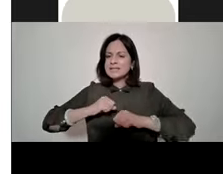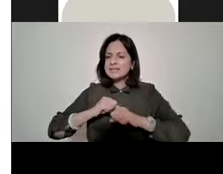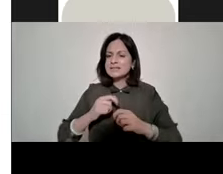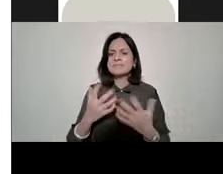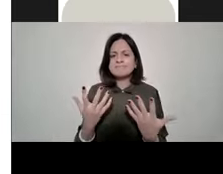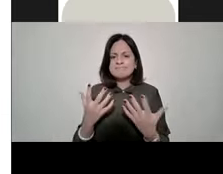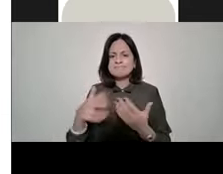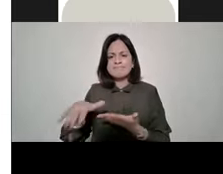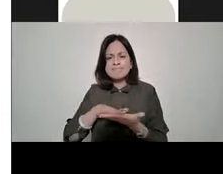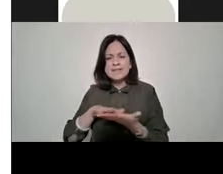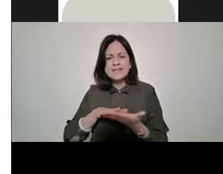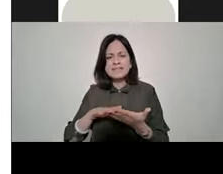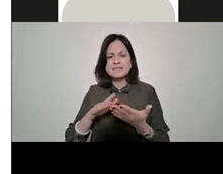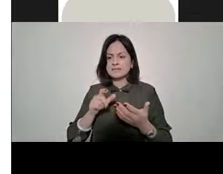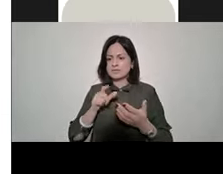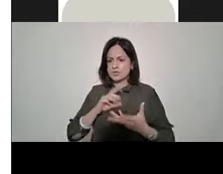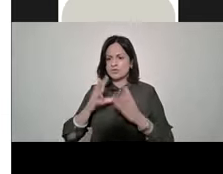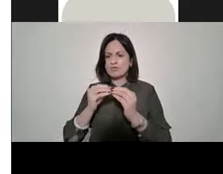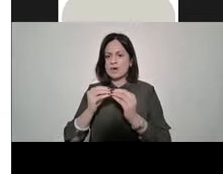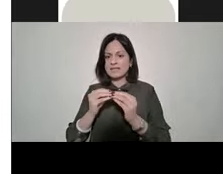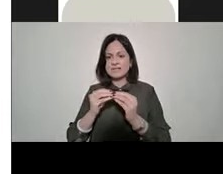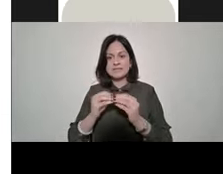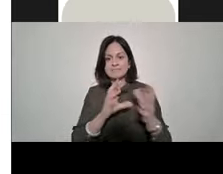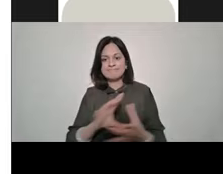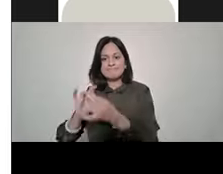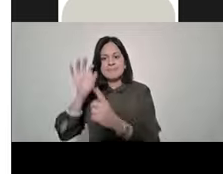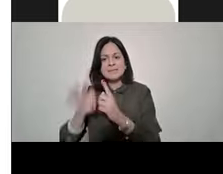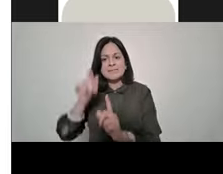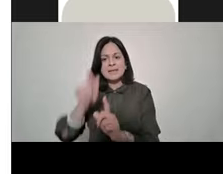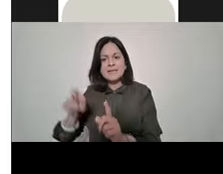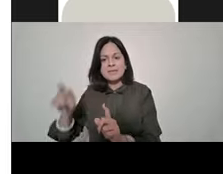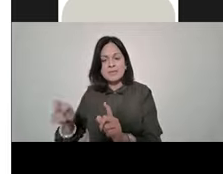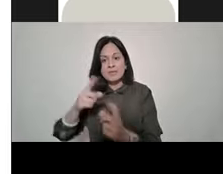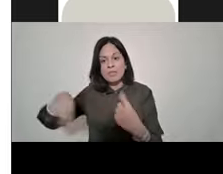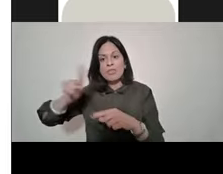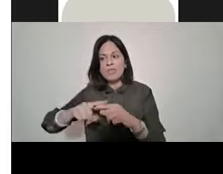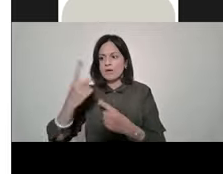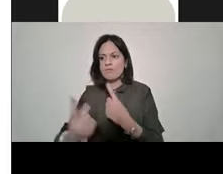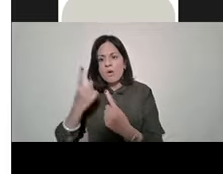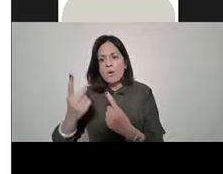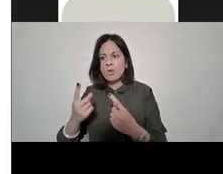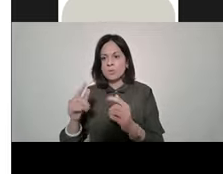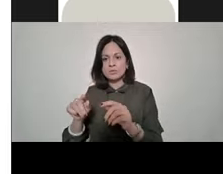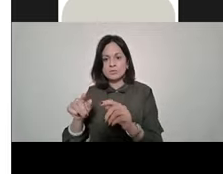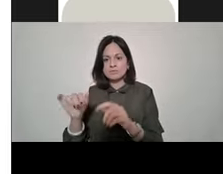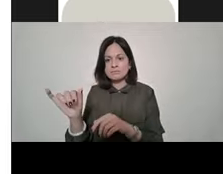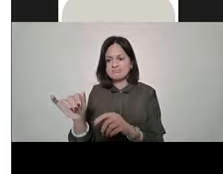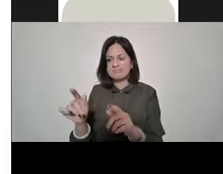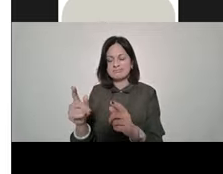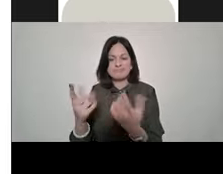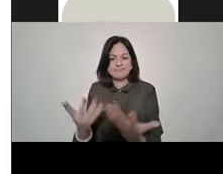this is designed for them in their own image and likeness.